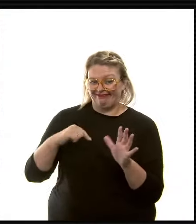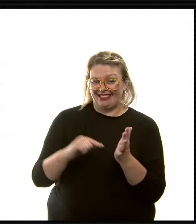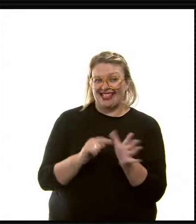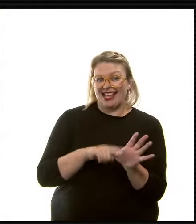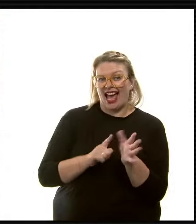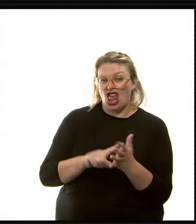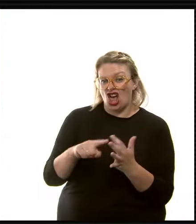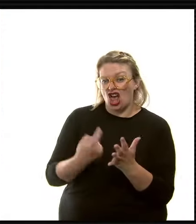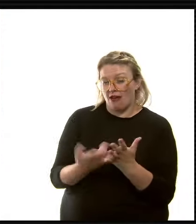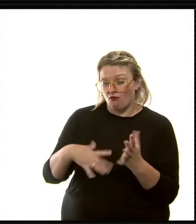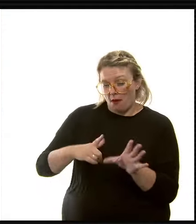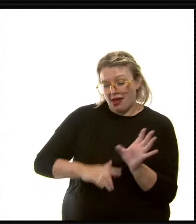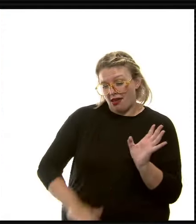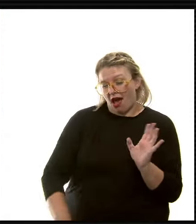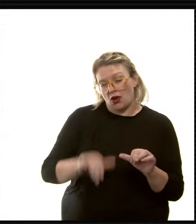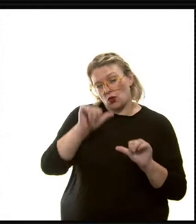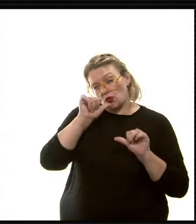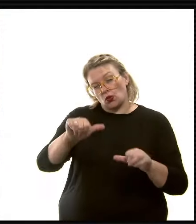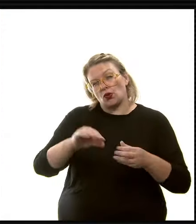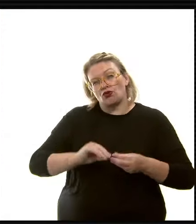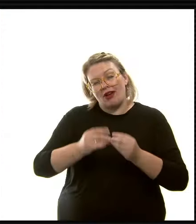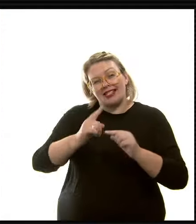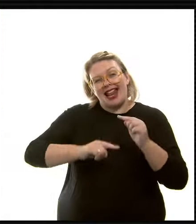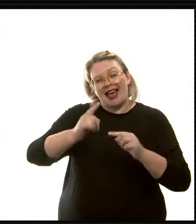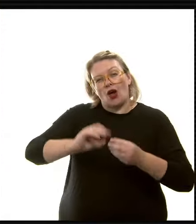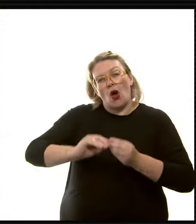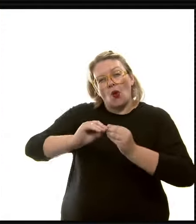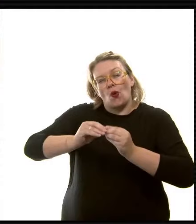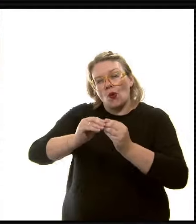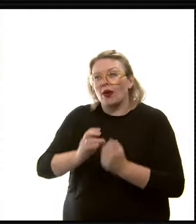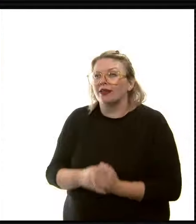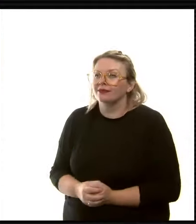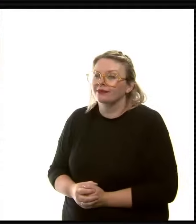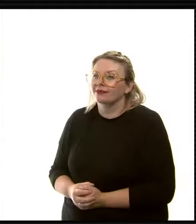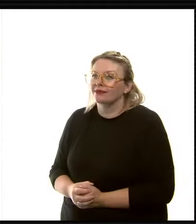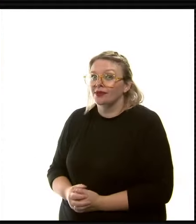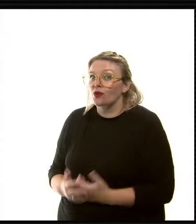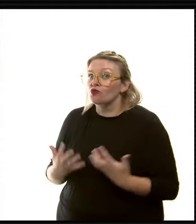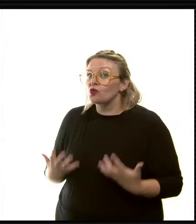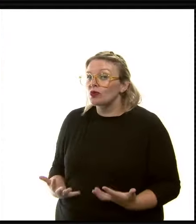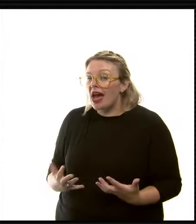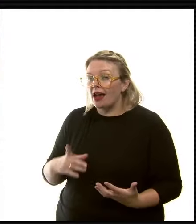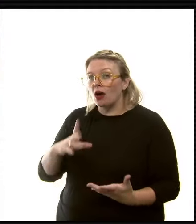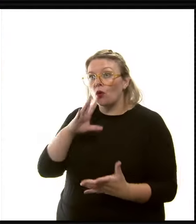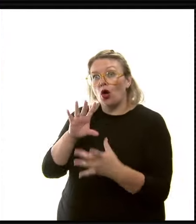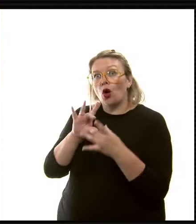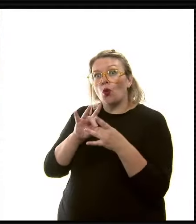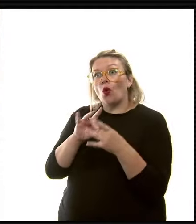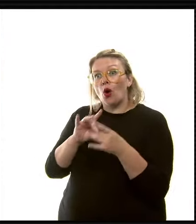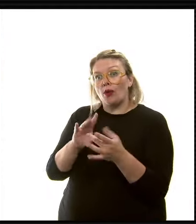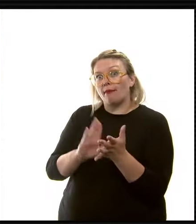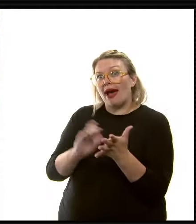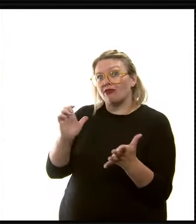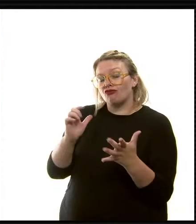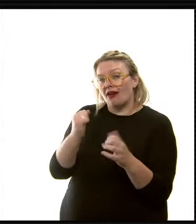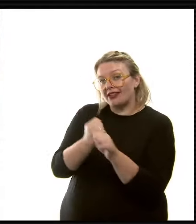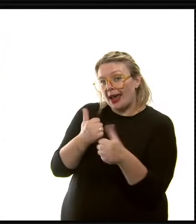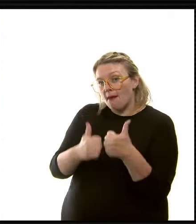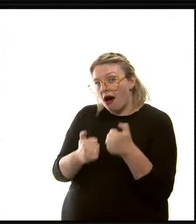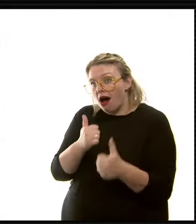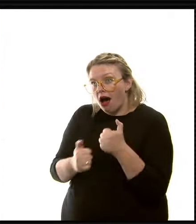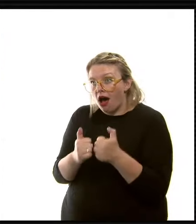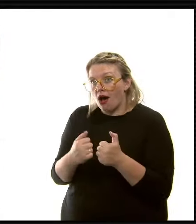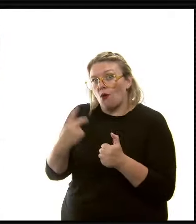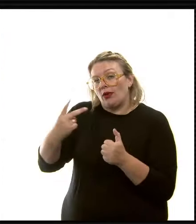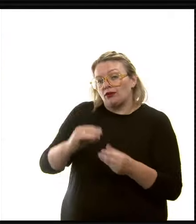since kindergarten, I've loved making Lego creations. But today, I'm gonna be collaborating with the Minecraft gamer. To make one build,